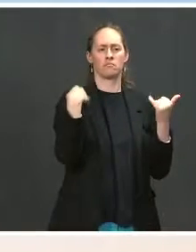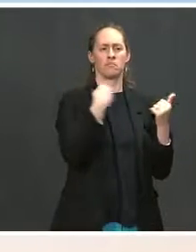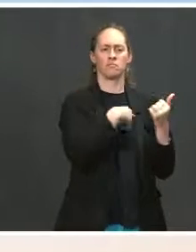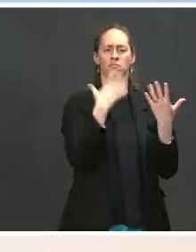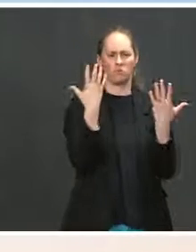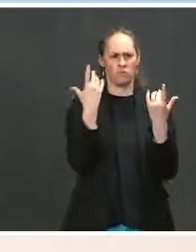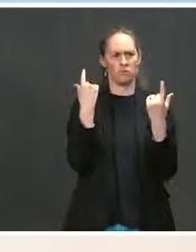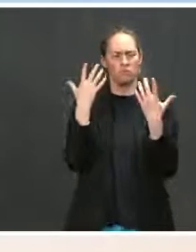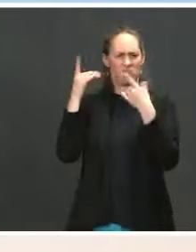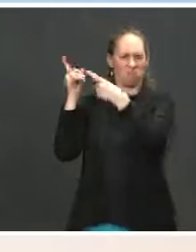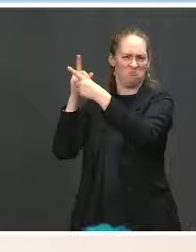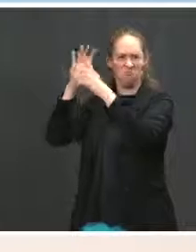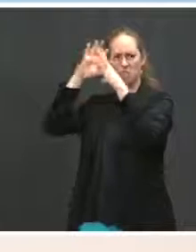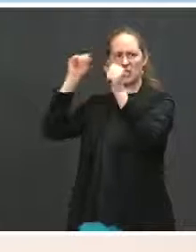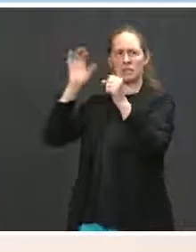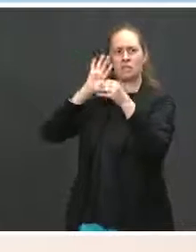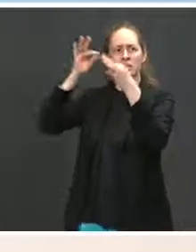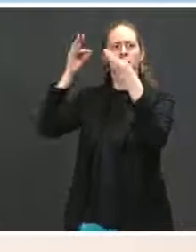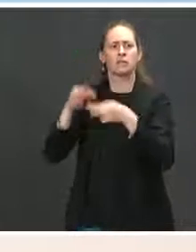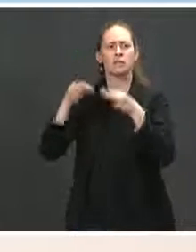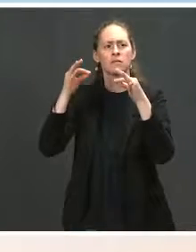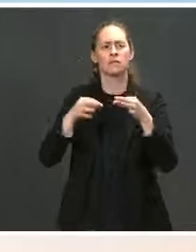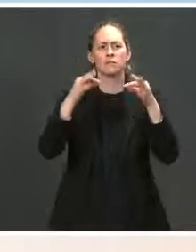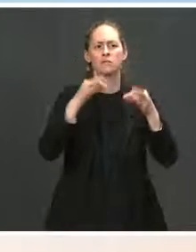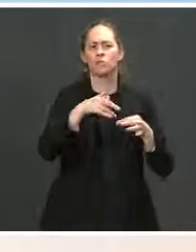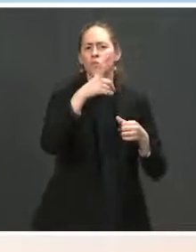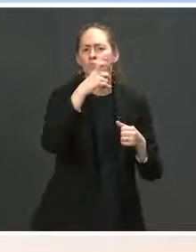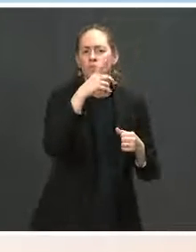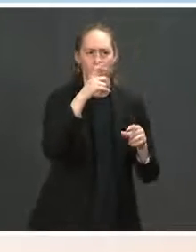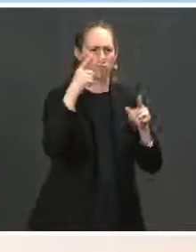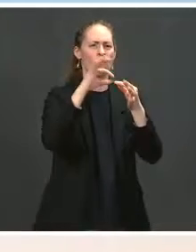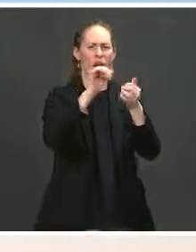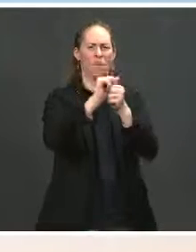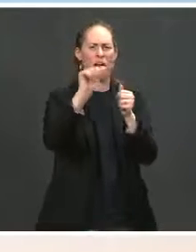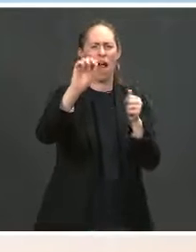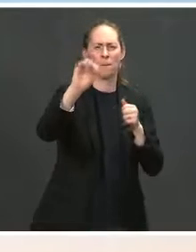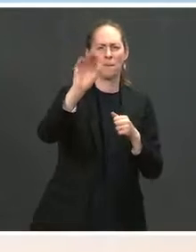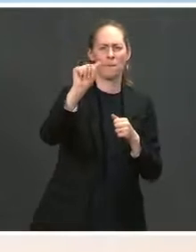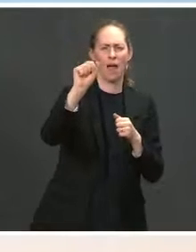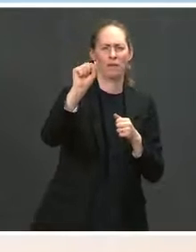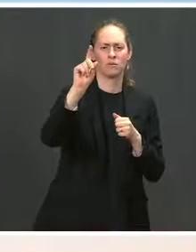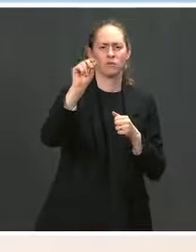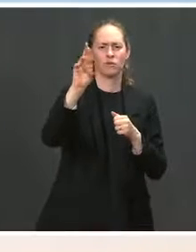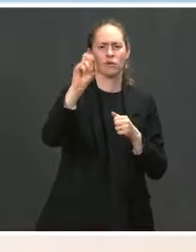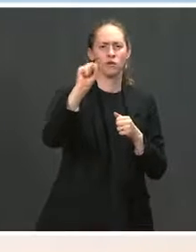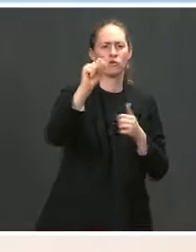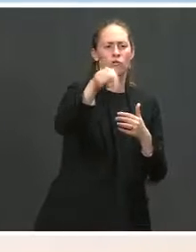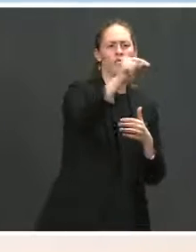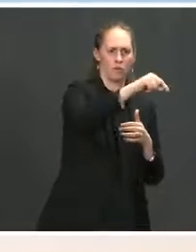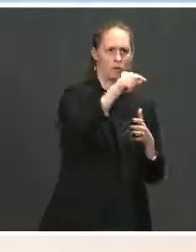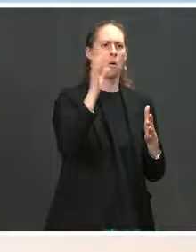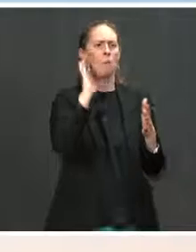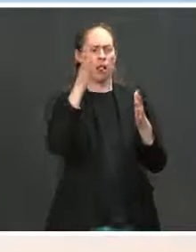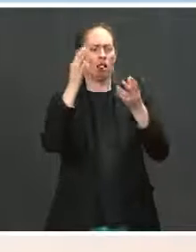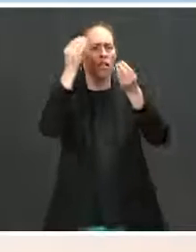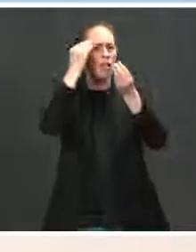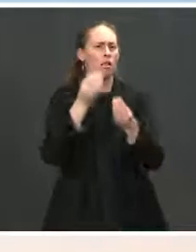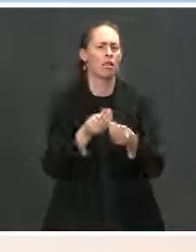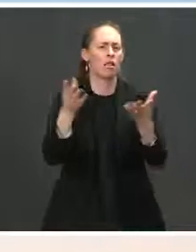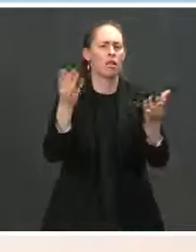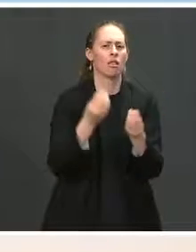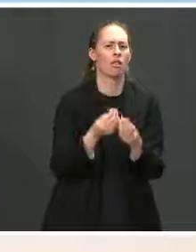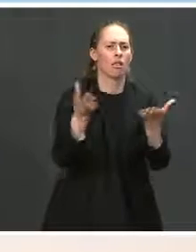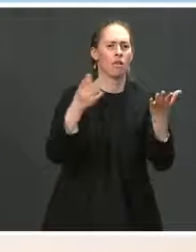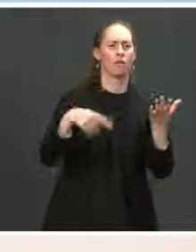on career ambassadors to a range of posts. I hopefully will have some more on that soon. But I'm not sure if they're in